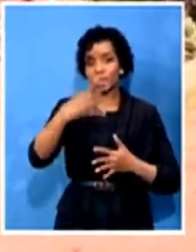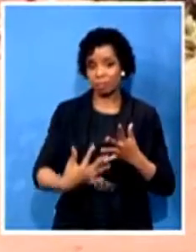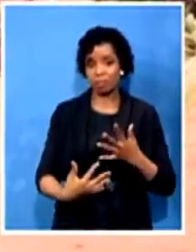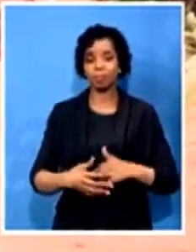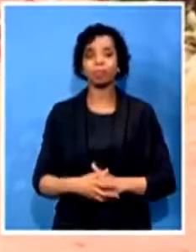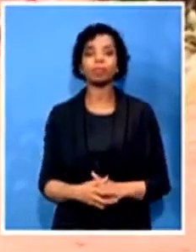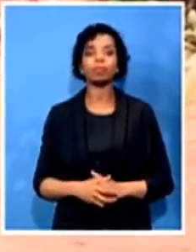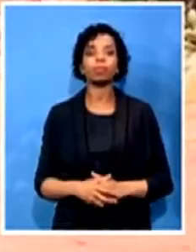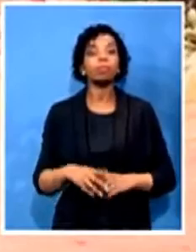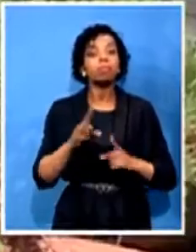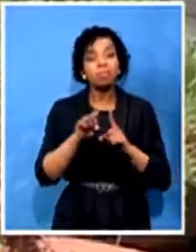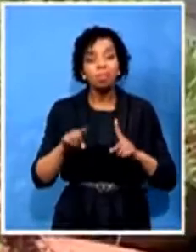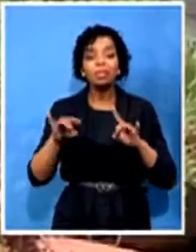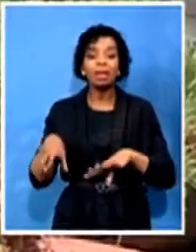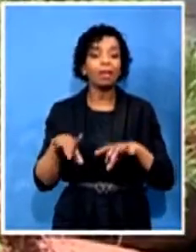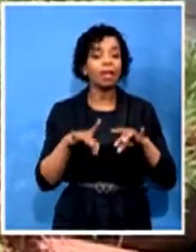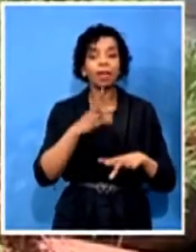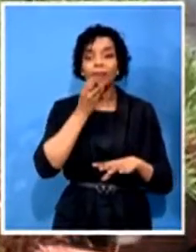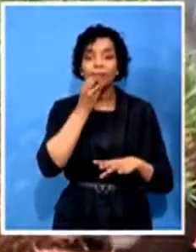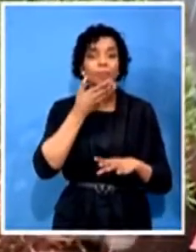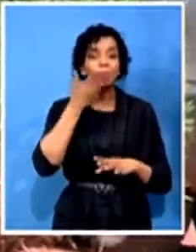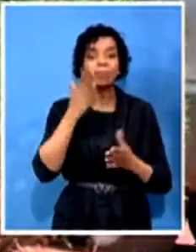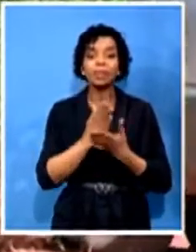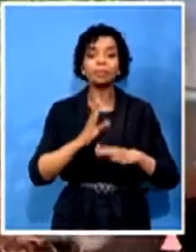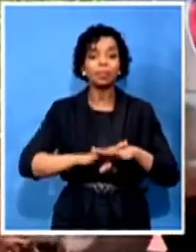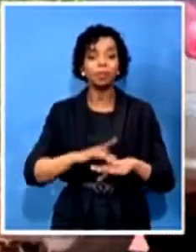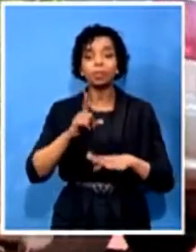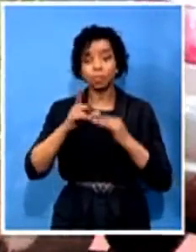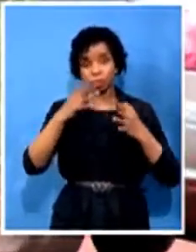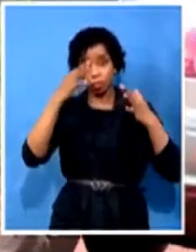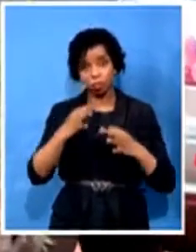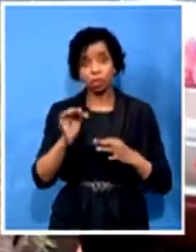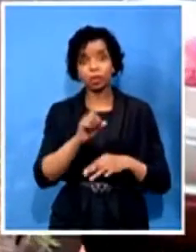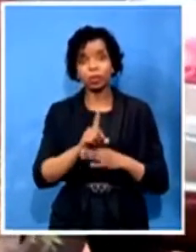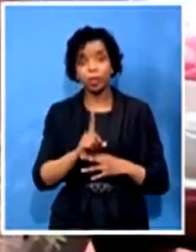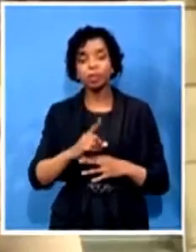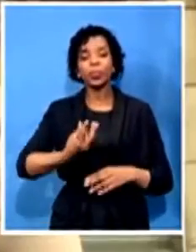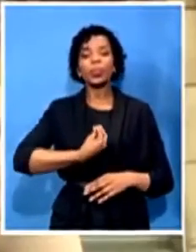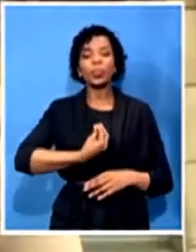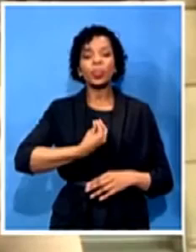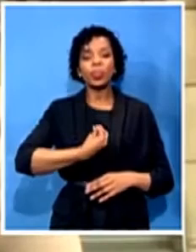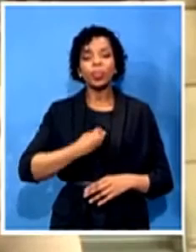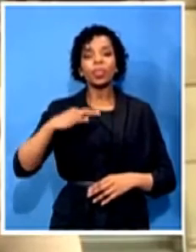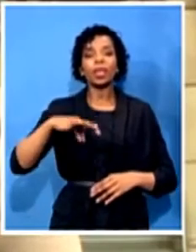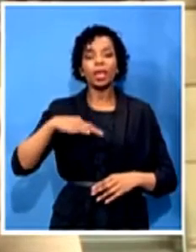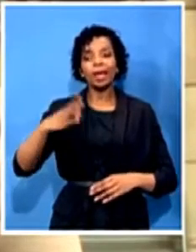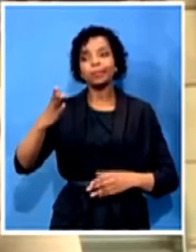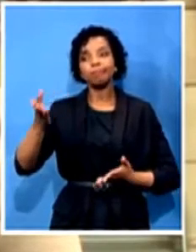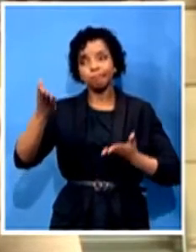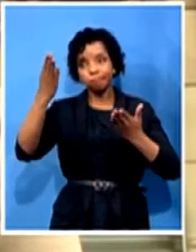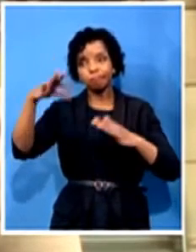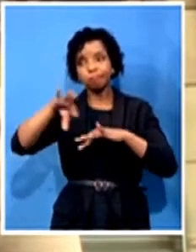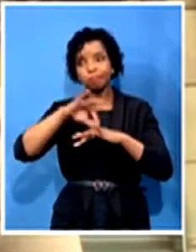families resorted to marrying off their underage daughters in the name of survival. Before lockdown, the statistics